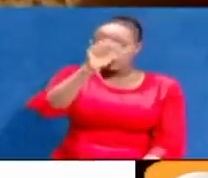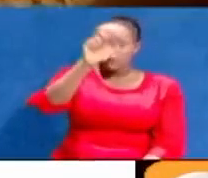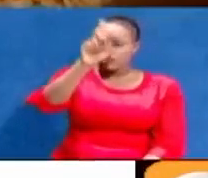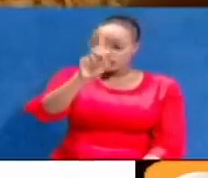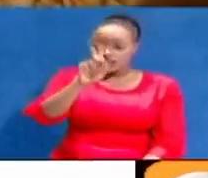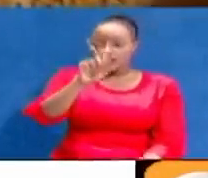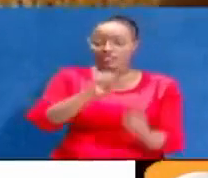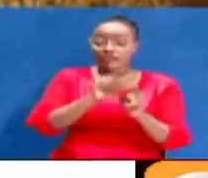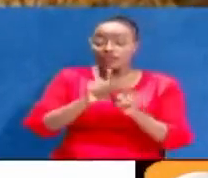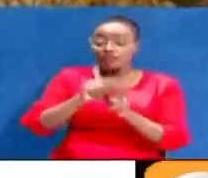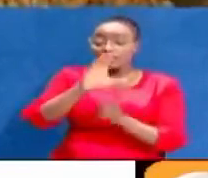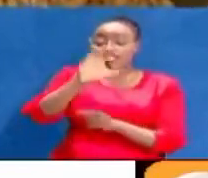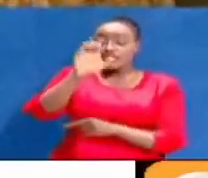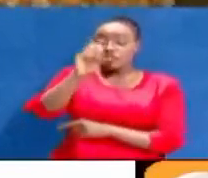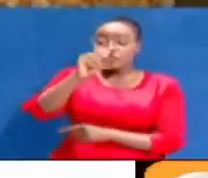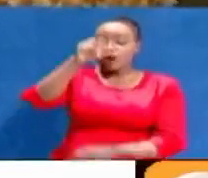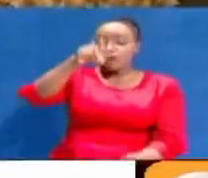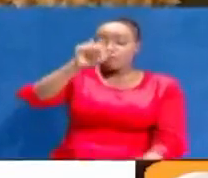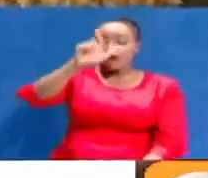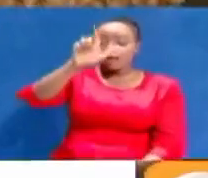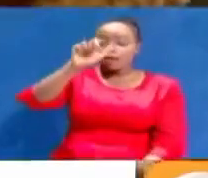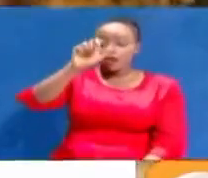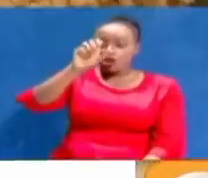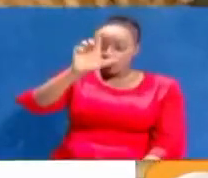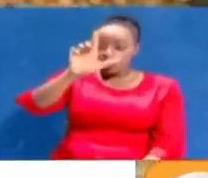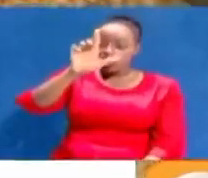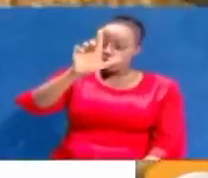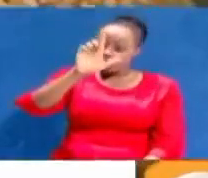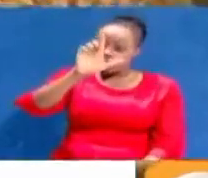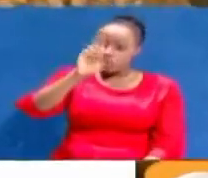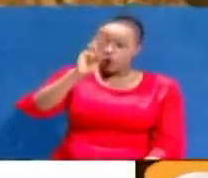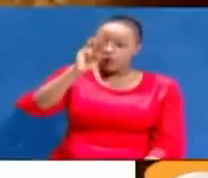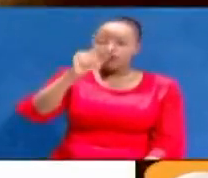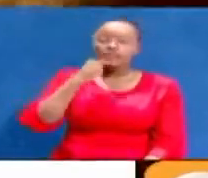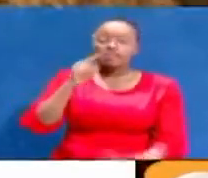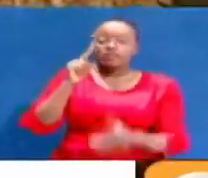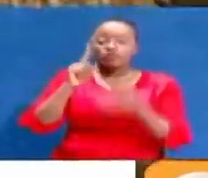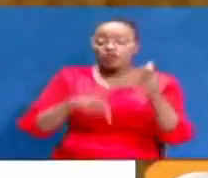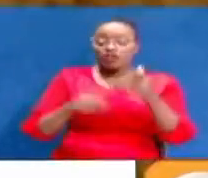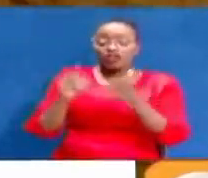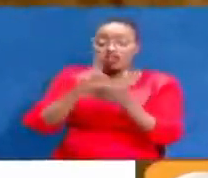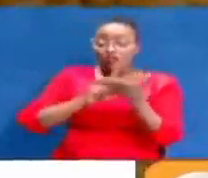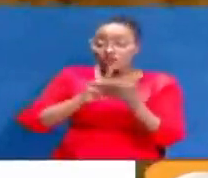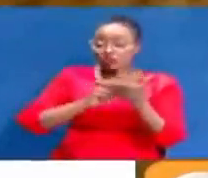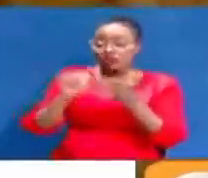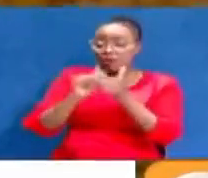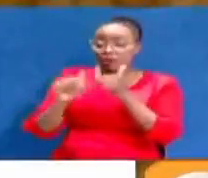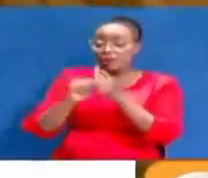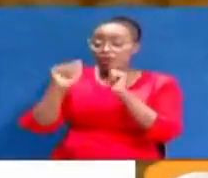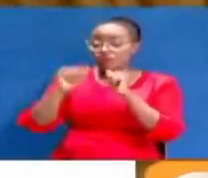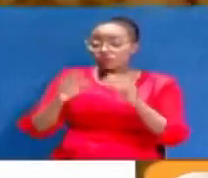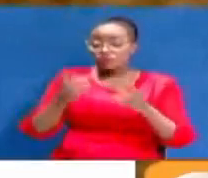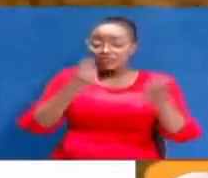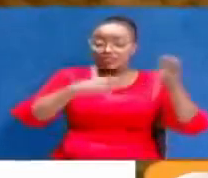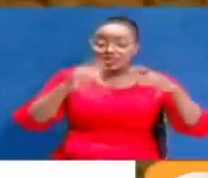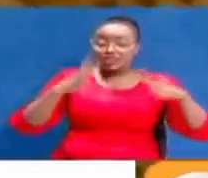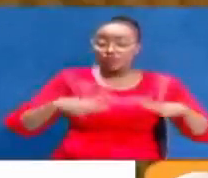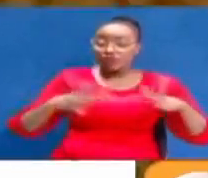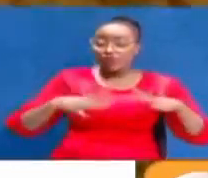Millers Association CEO Paloma Fernandez says unsafe maize could be finding its way to consumers'